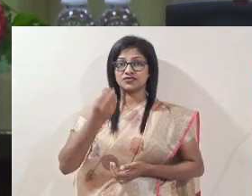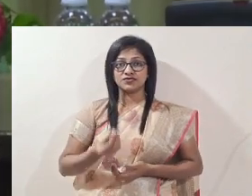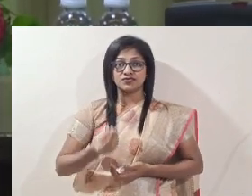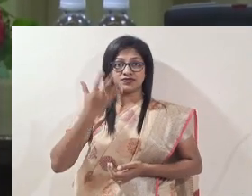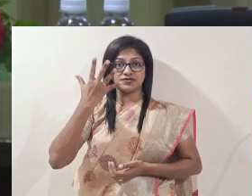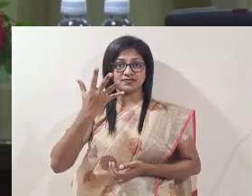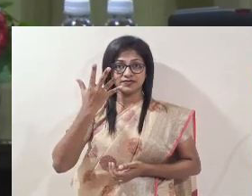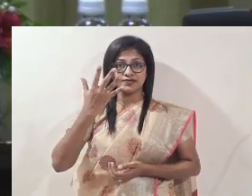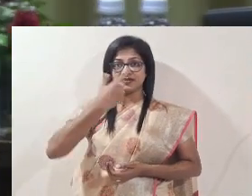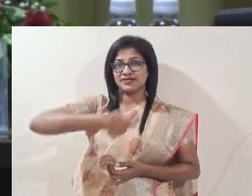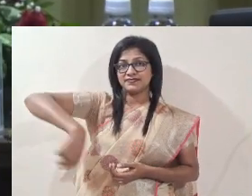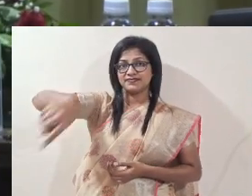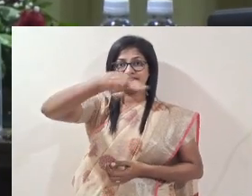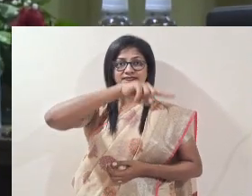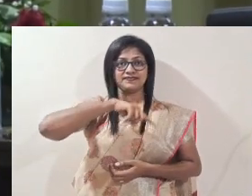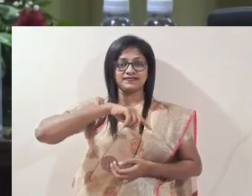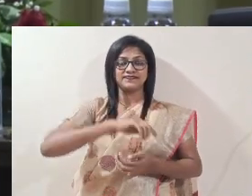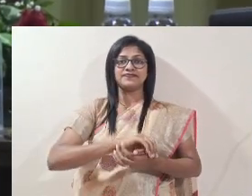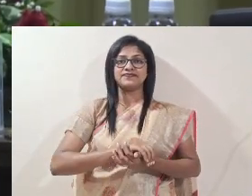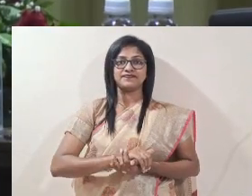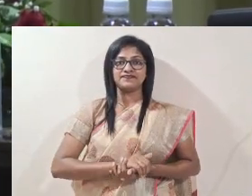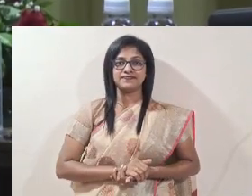Good morning to all of you,